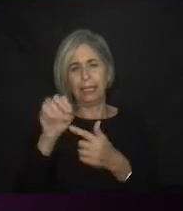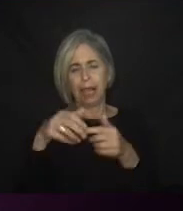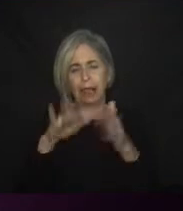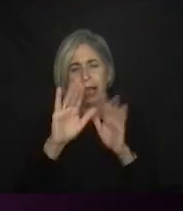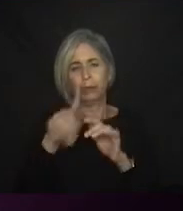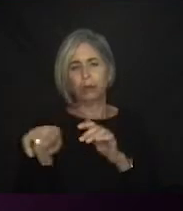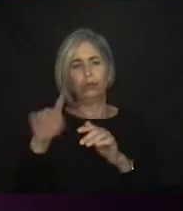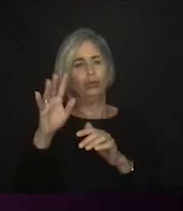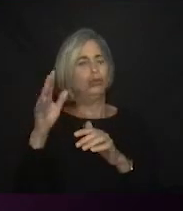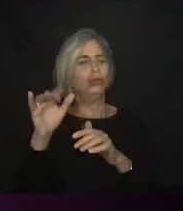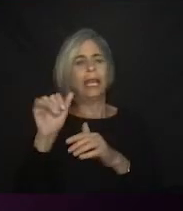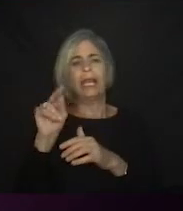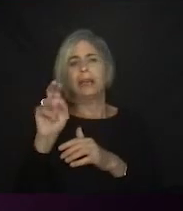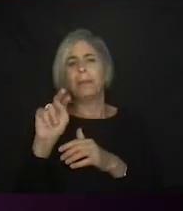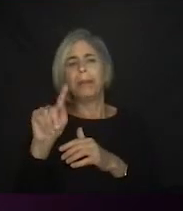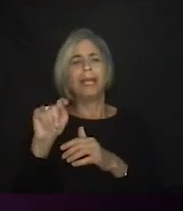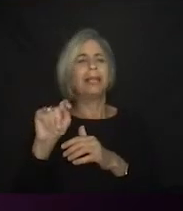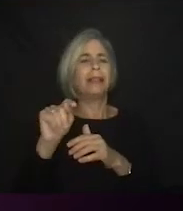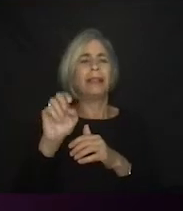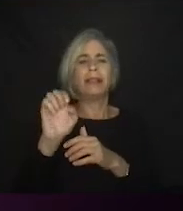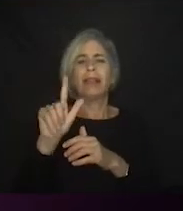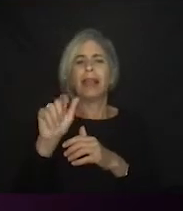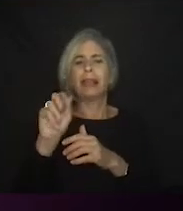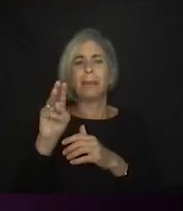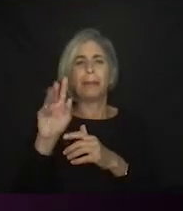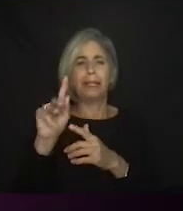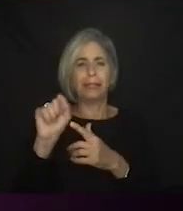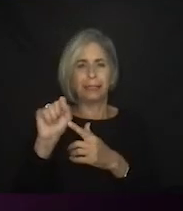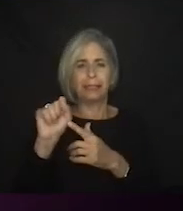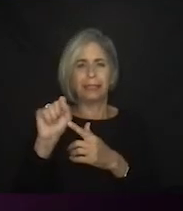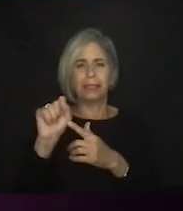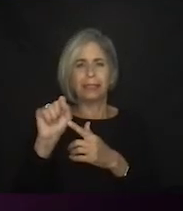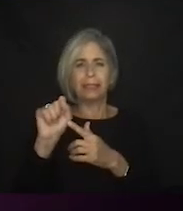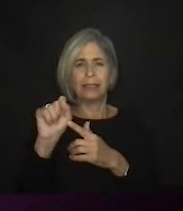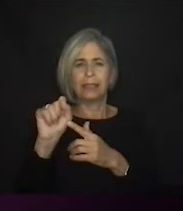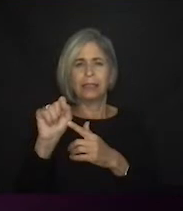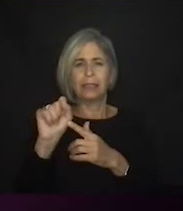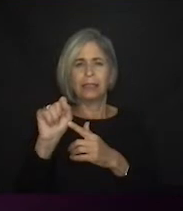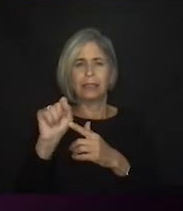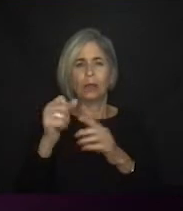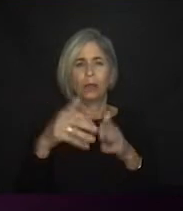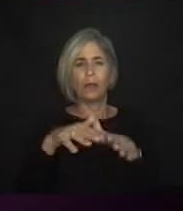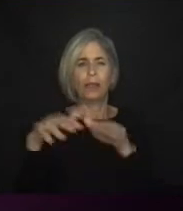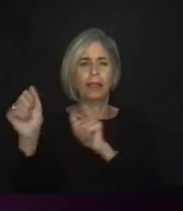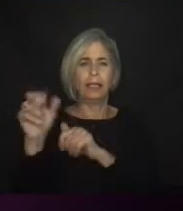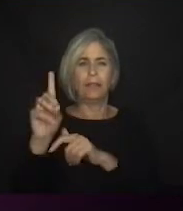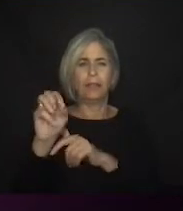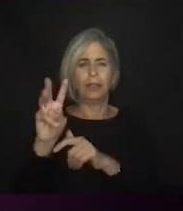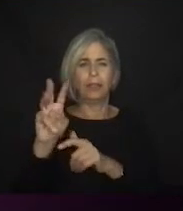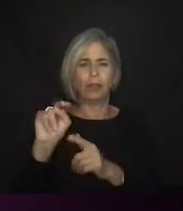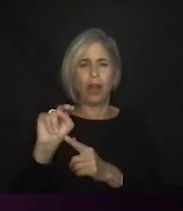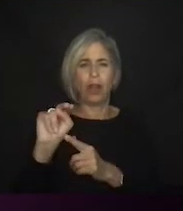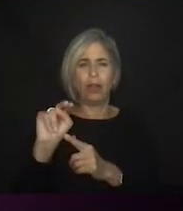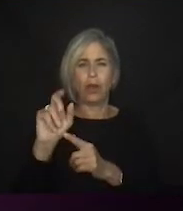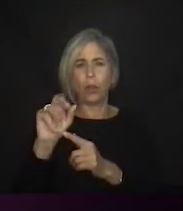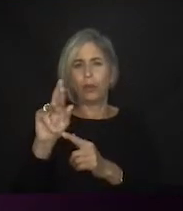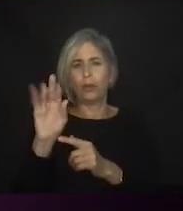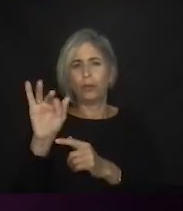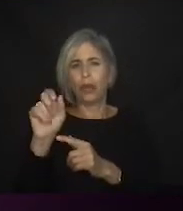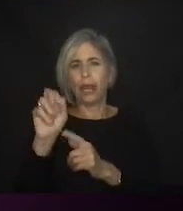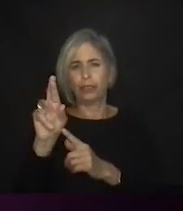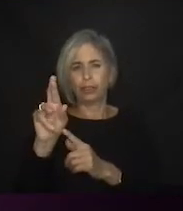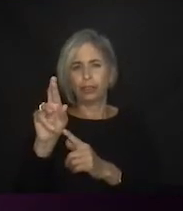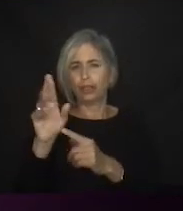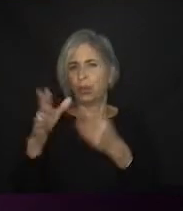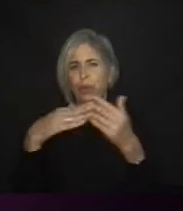to animate elements while they leave the DOM or the React tree. So if you have a list of items, some